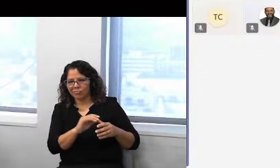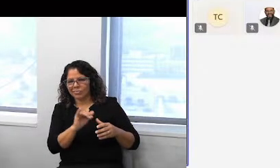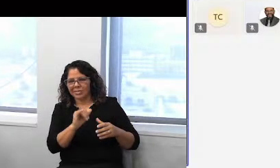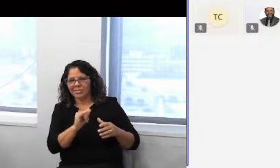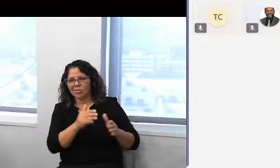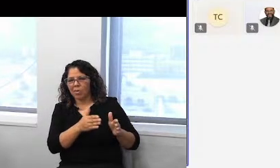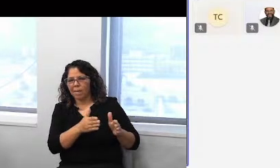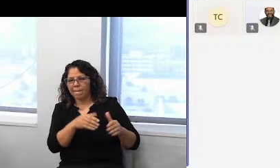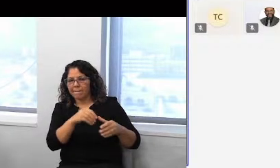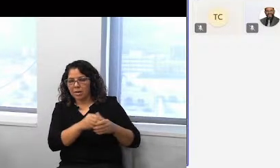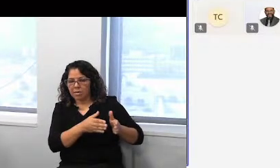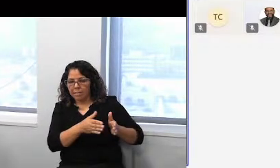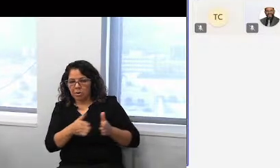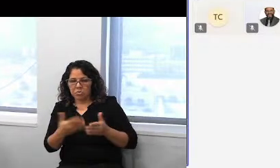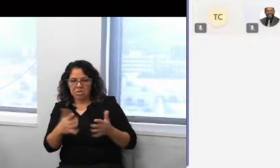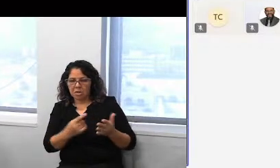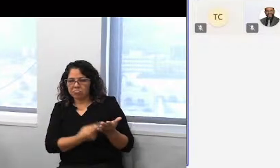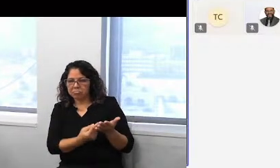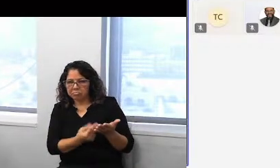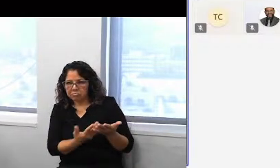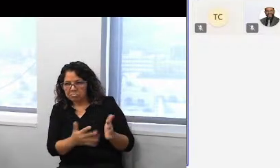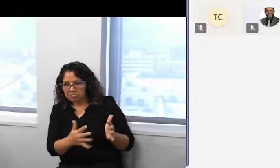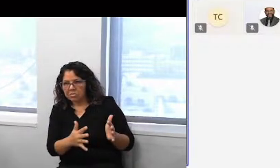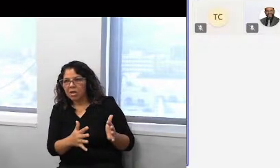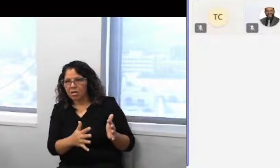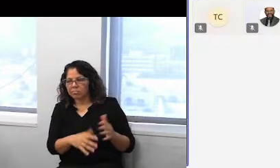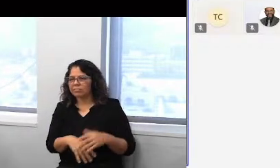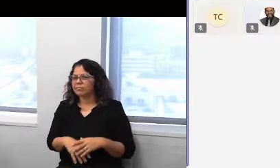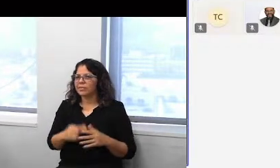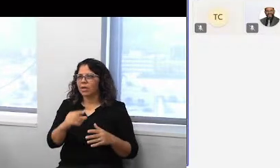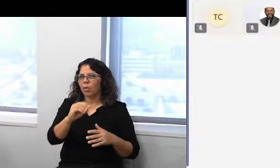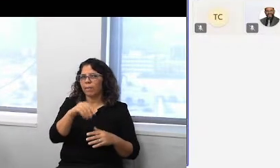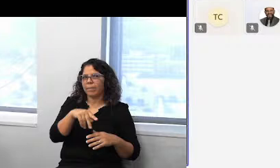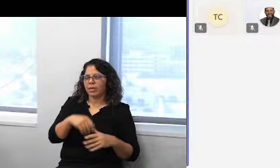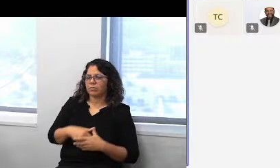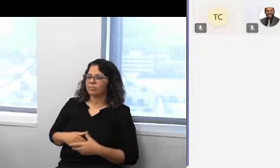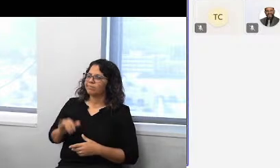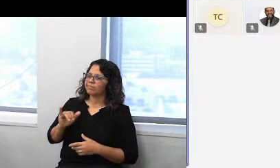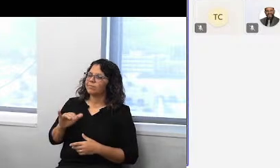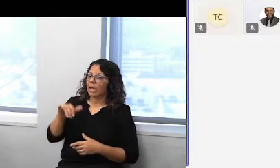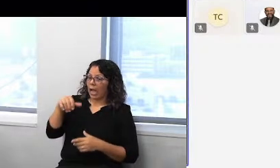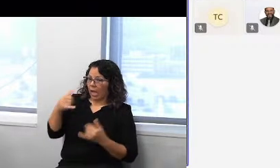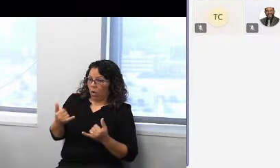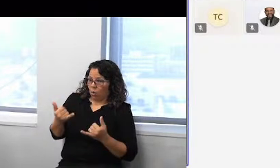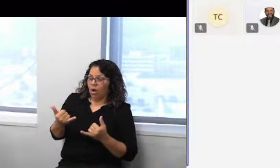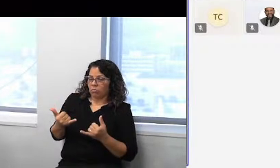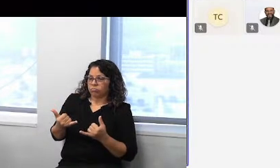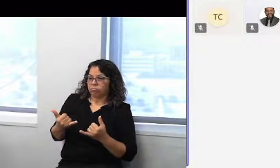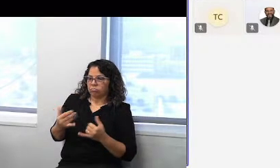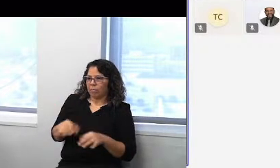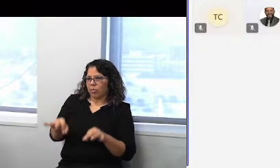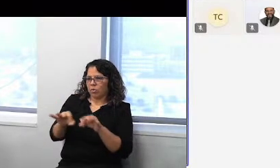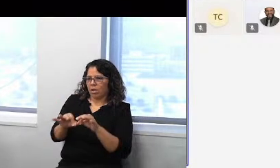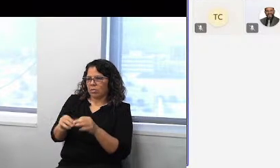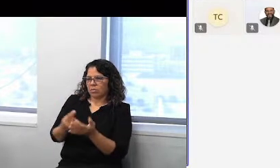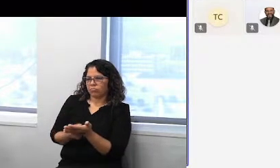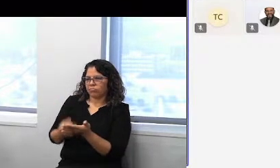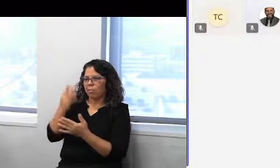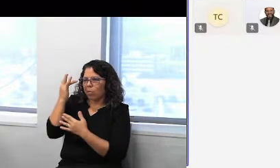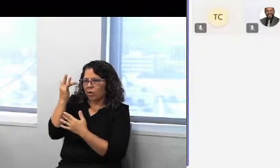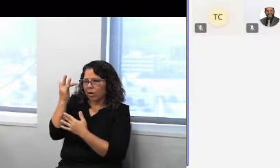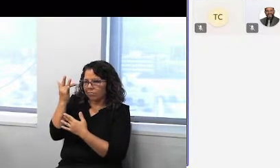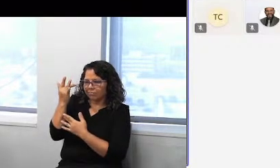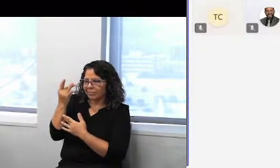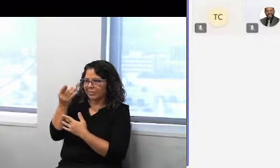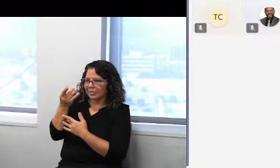All right. Well, it's relevant here because we want to minimize total costs, not just in the short term of this rate case, but in the long term of the next